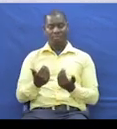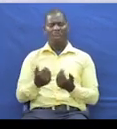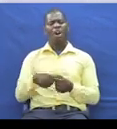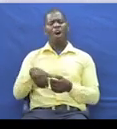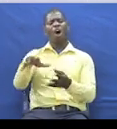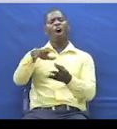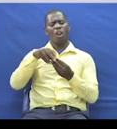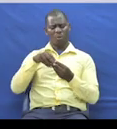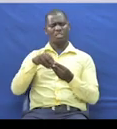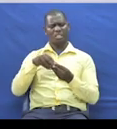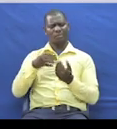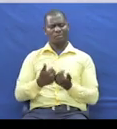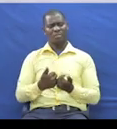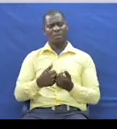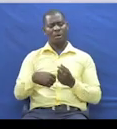almost positive